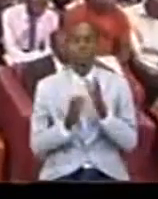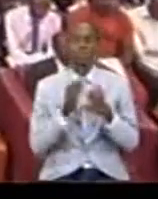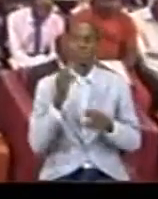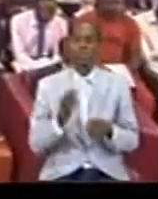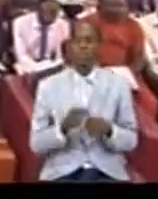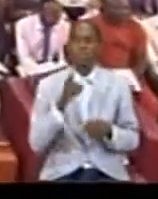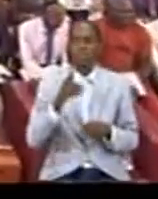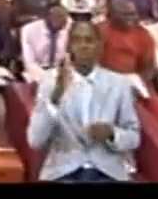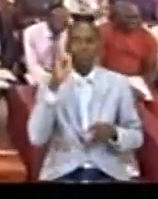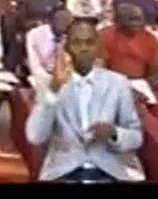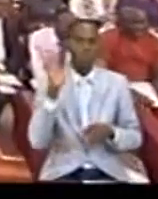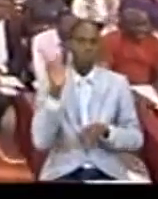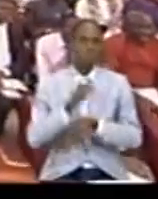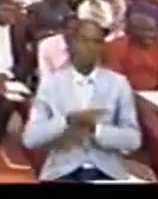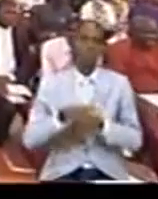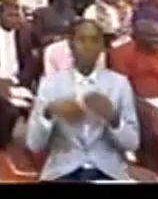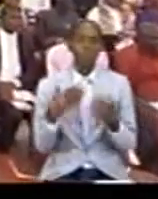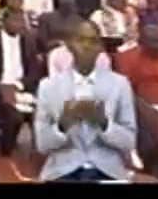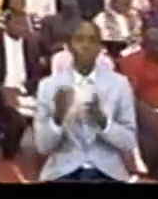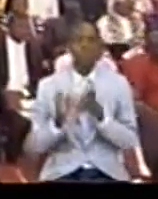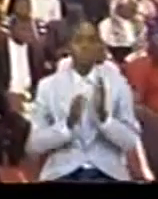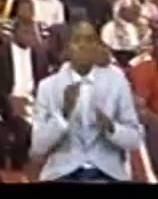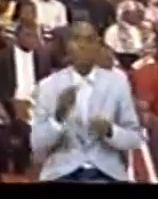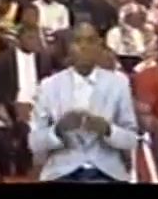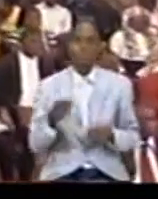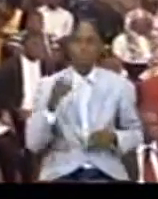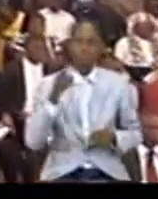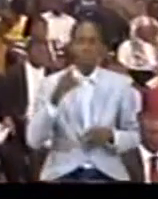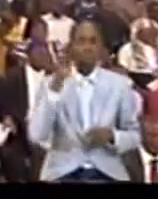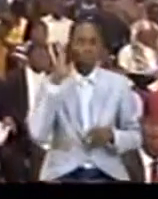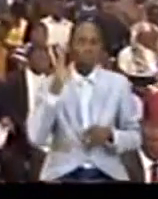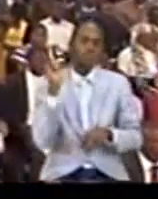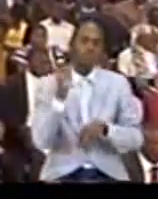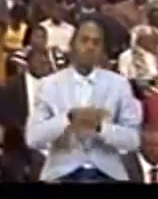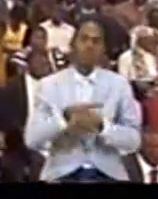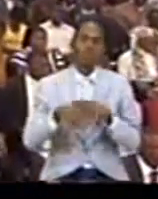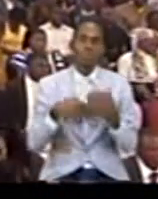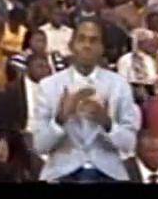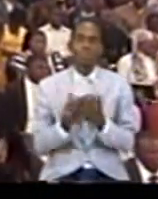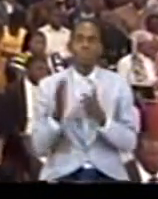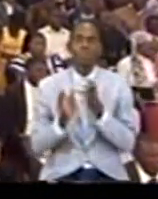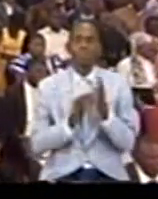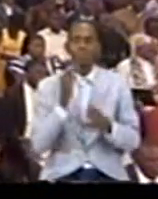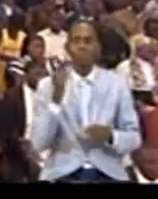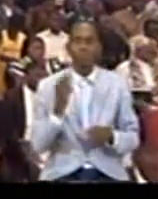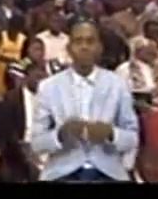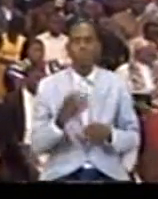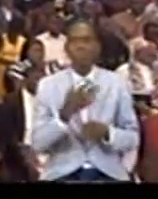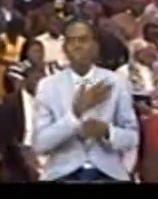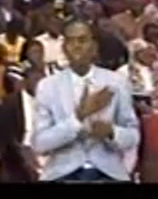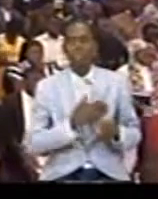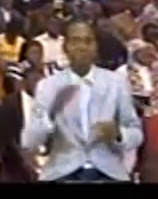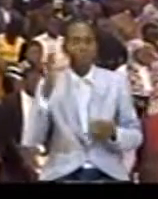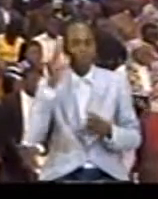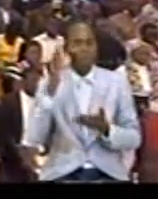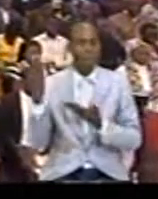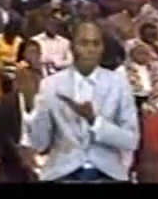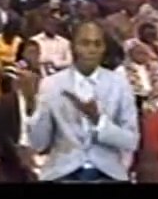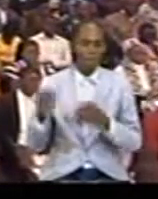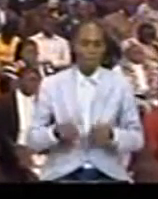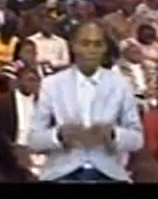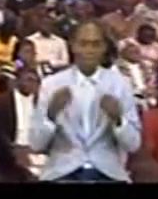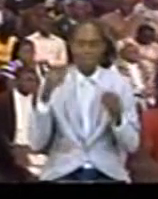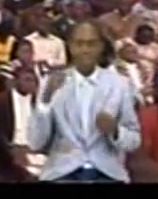You will overthrow them. I said you'll overthrow them and quite break down their